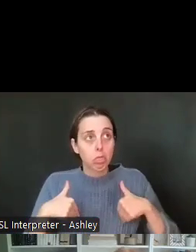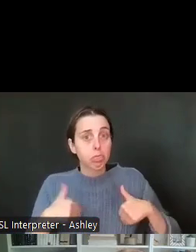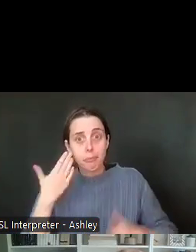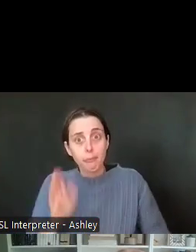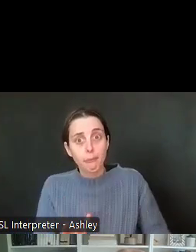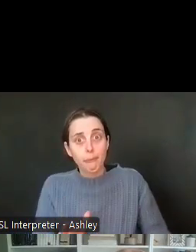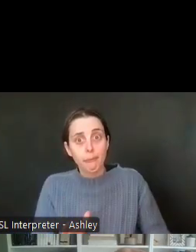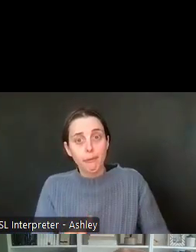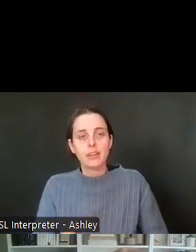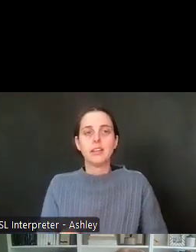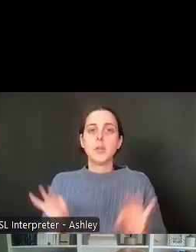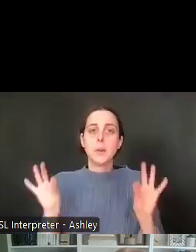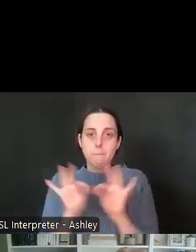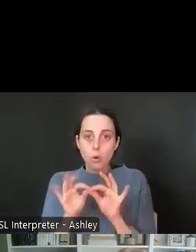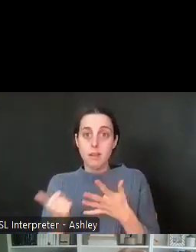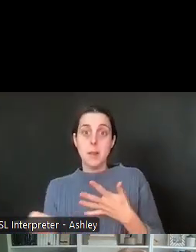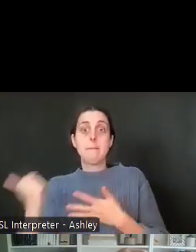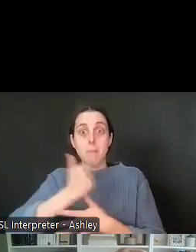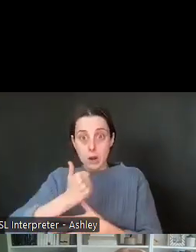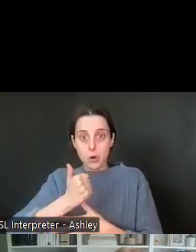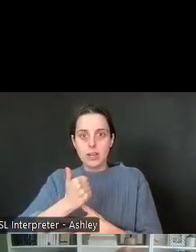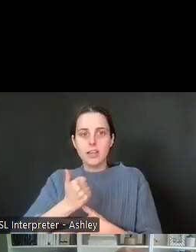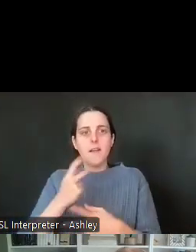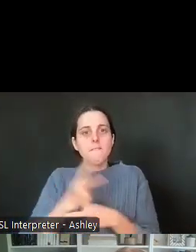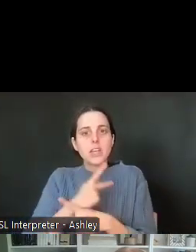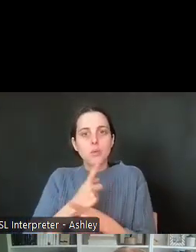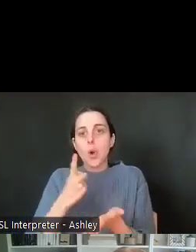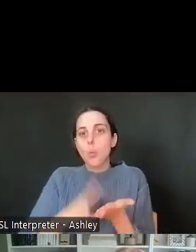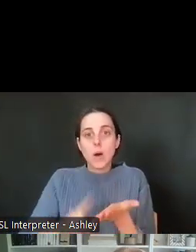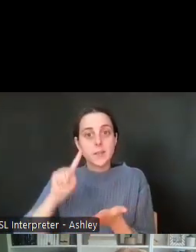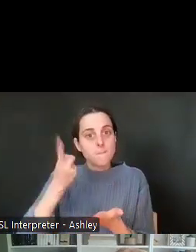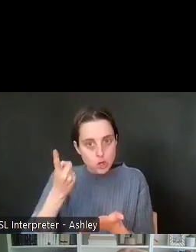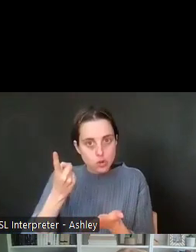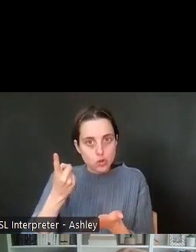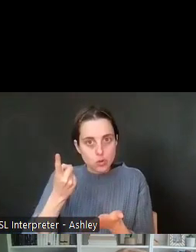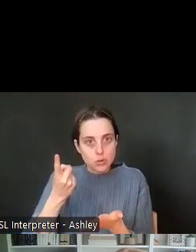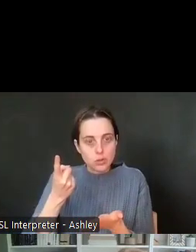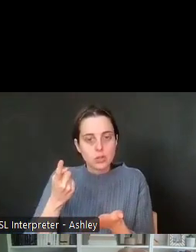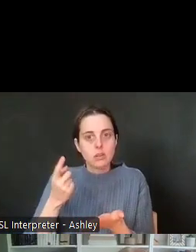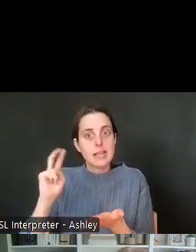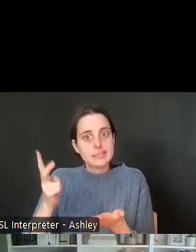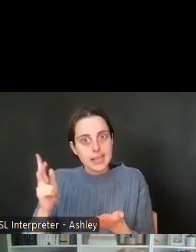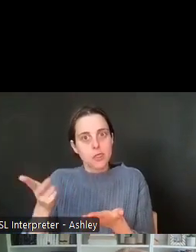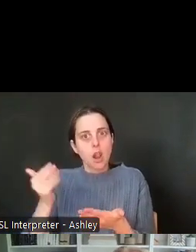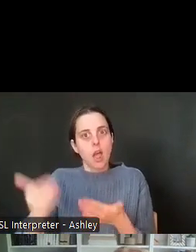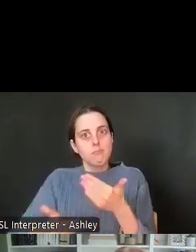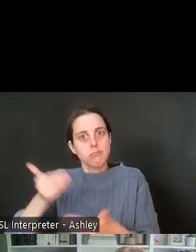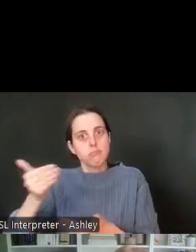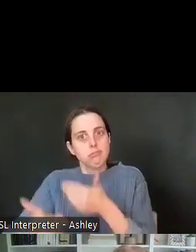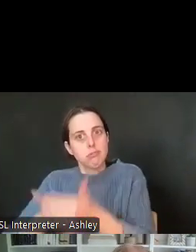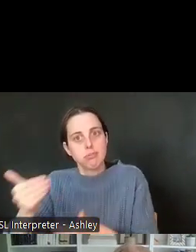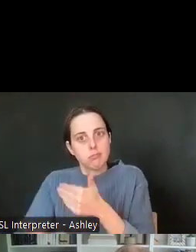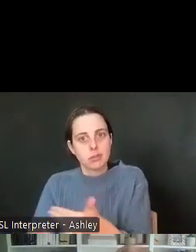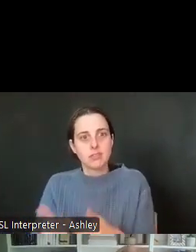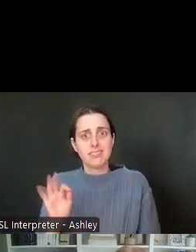what's first. And if you've got 28 of them, then it's incredibly confusing. And the last thing I wanted to leave